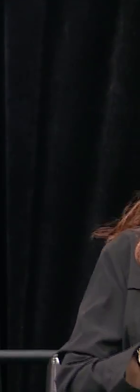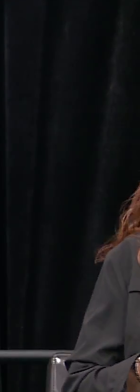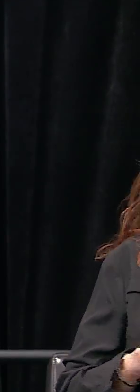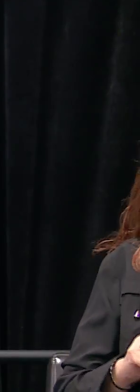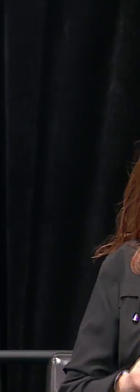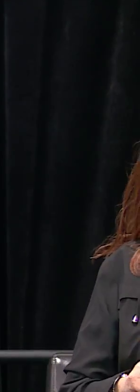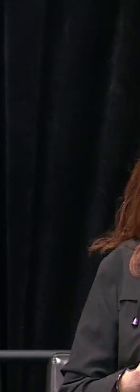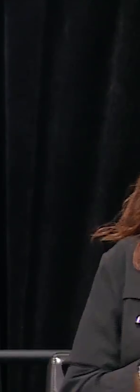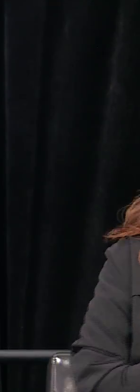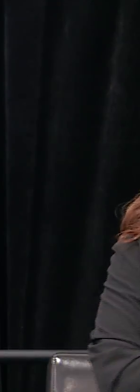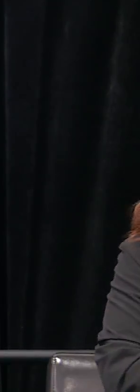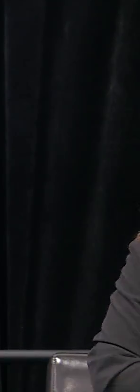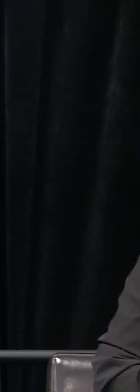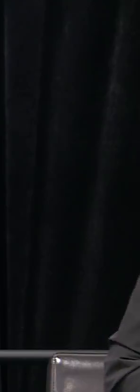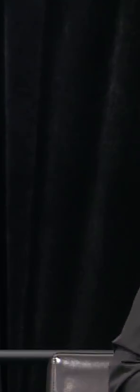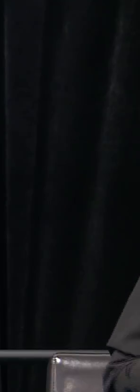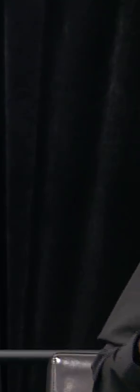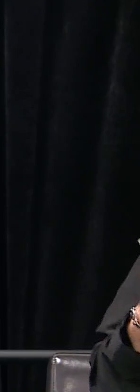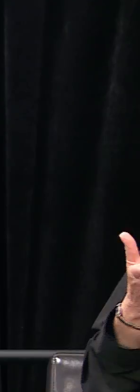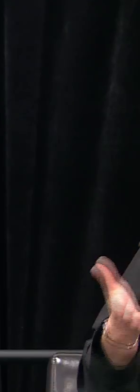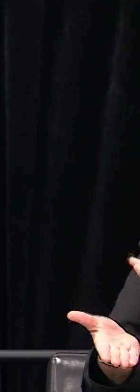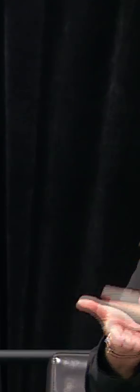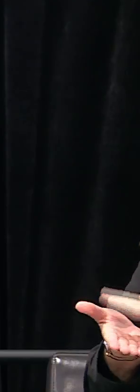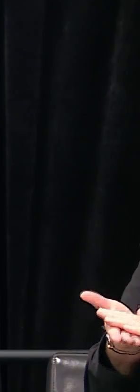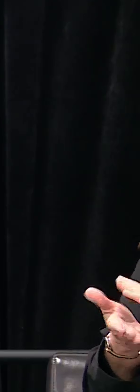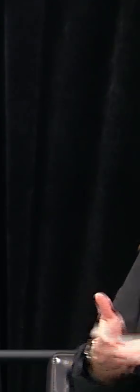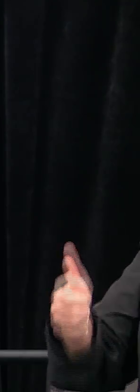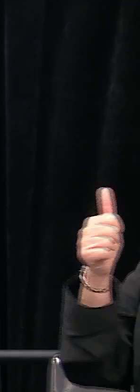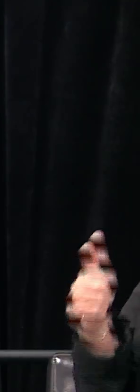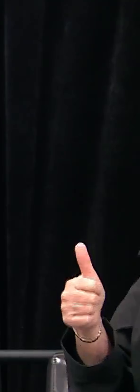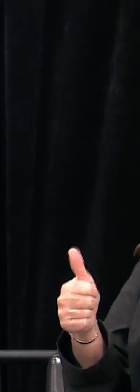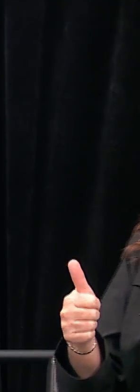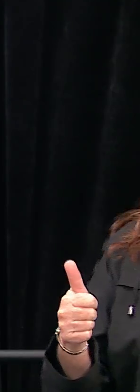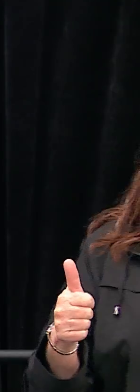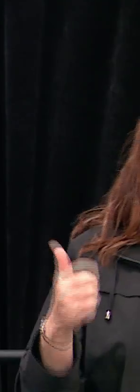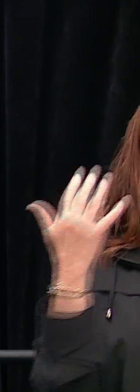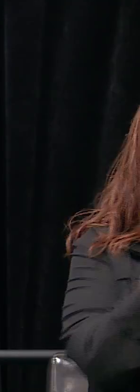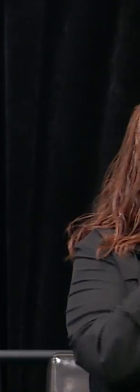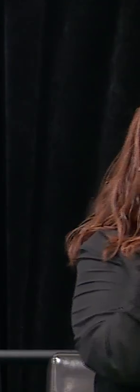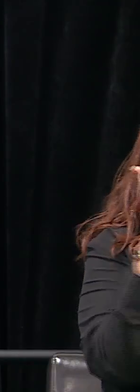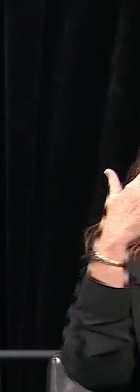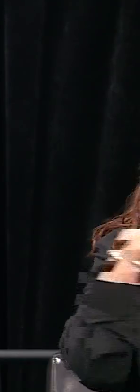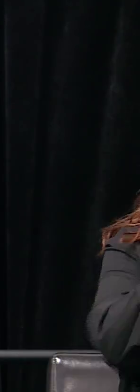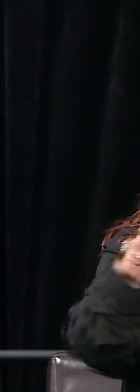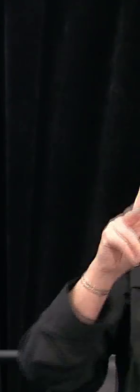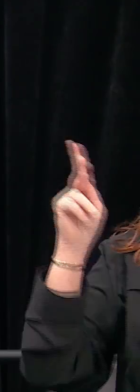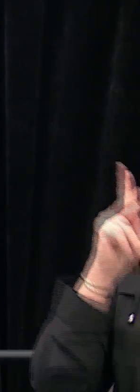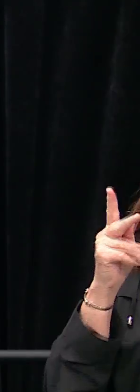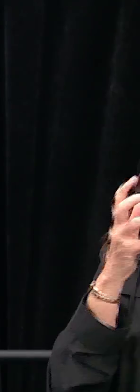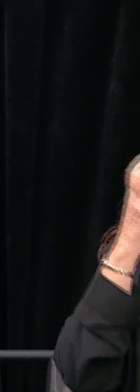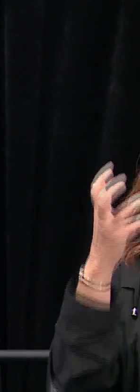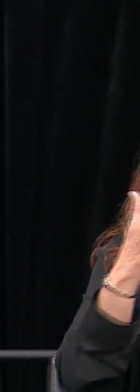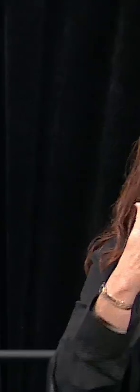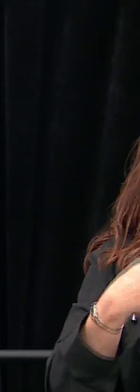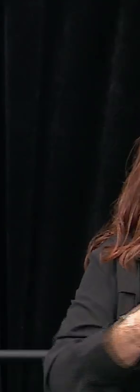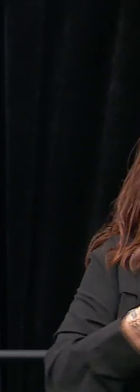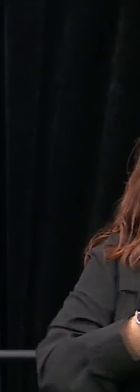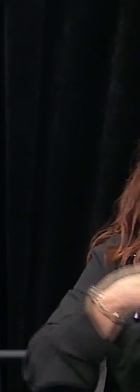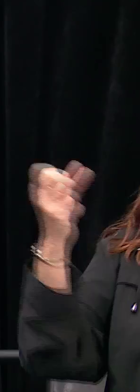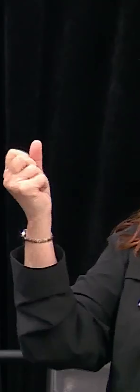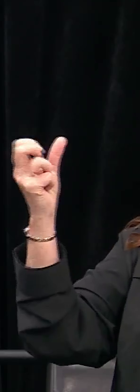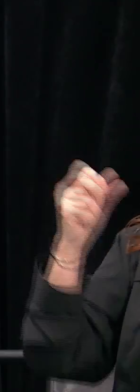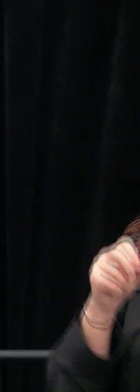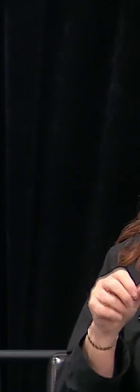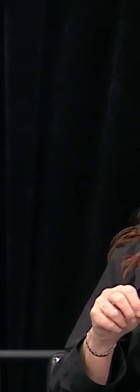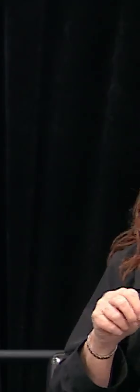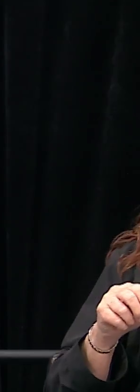where, when you're a kid, it's like no school. You're just, with a lot of people and, screaming, signing. I